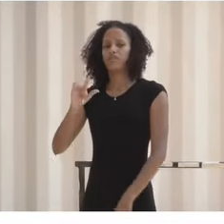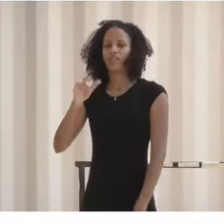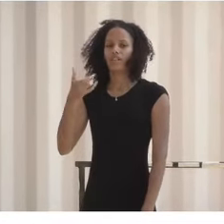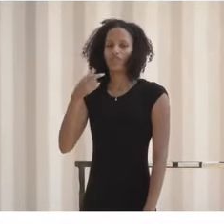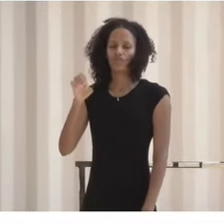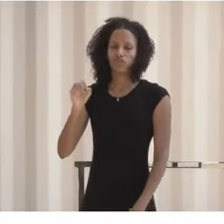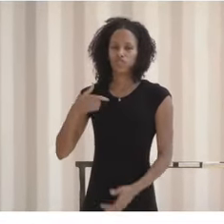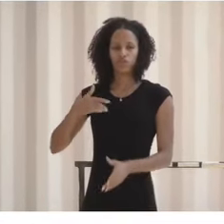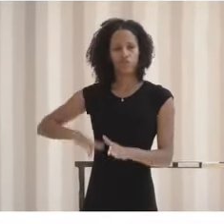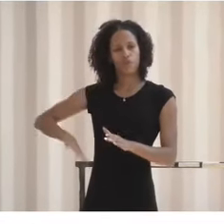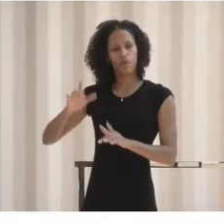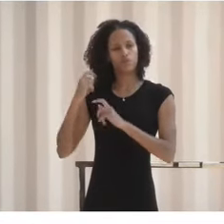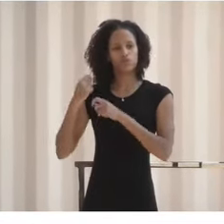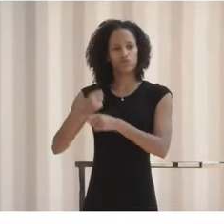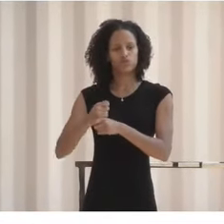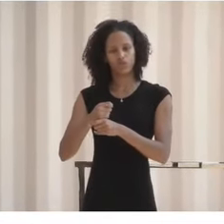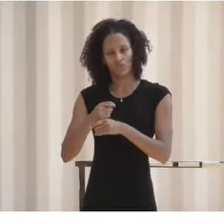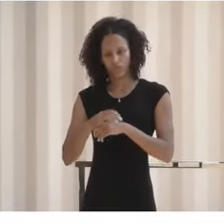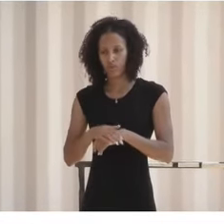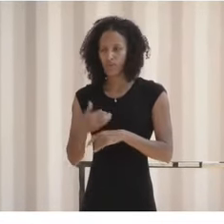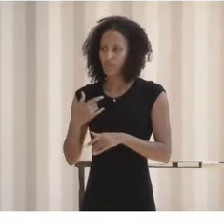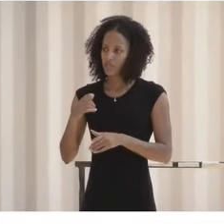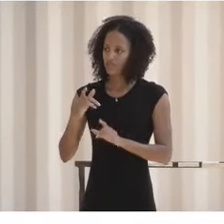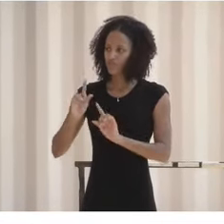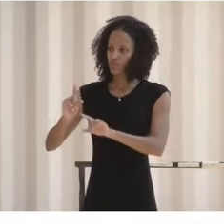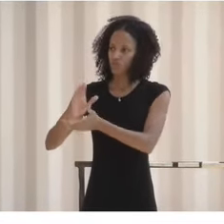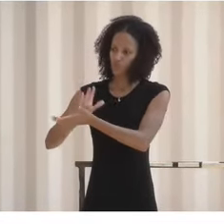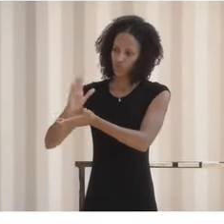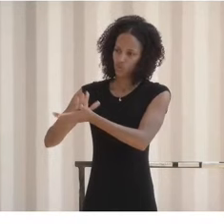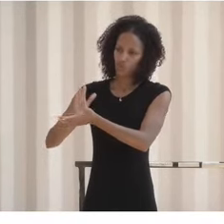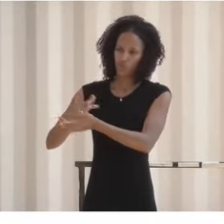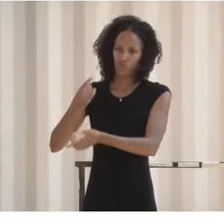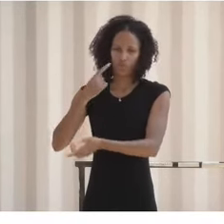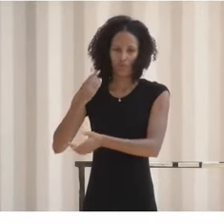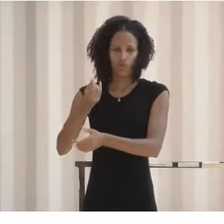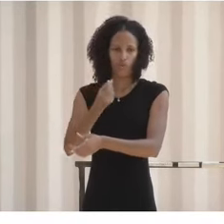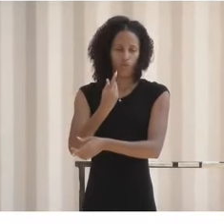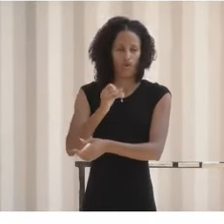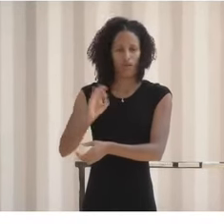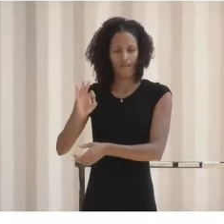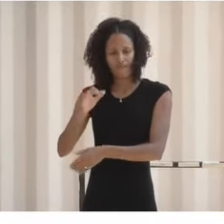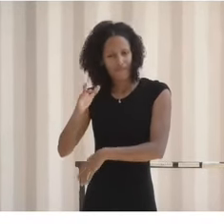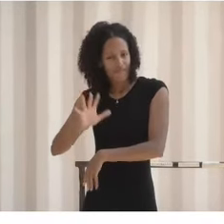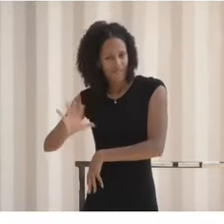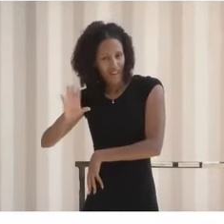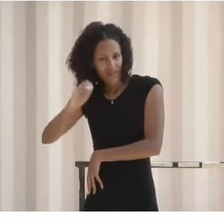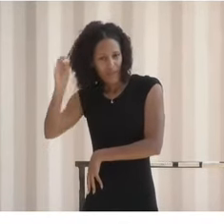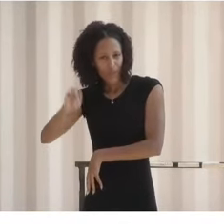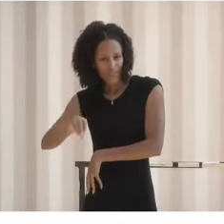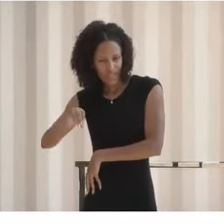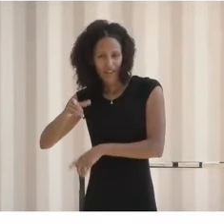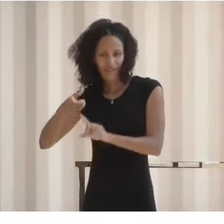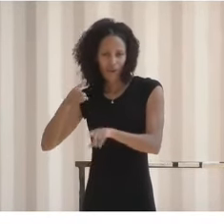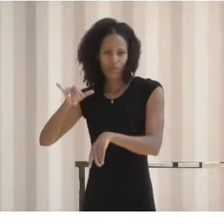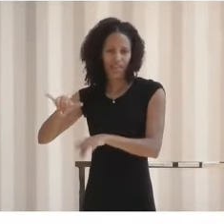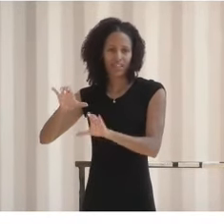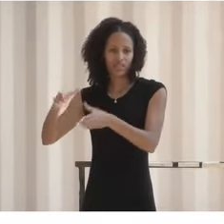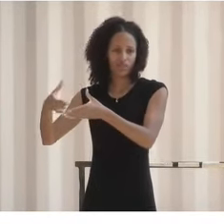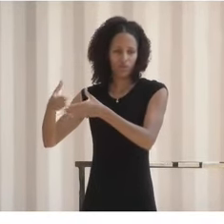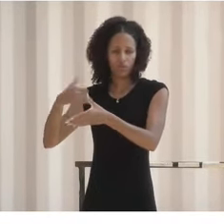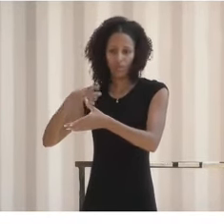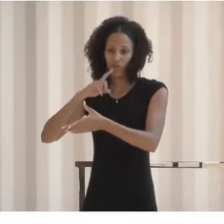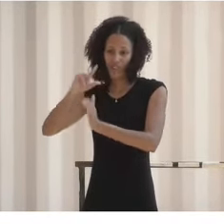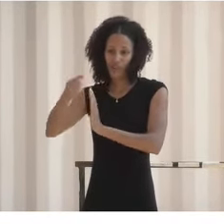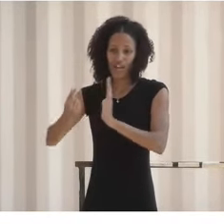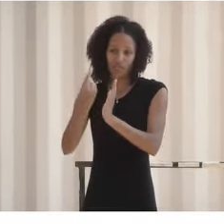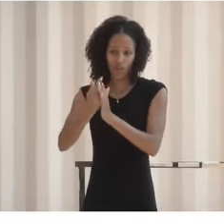setting. He attended a remote boarding school and is one of about 5% of students from his district that graduated